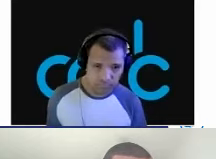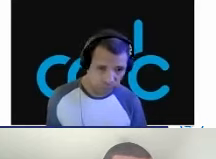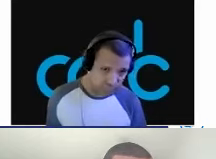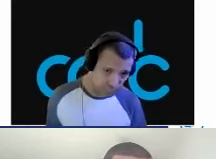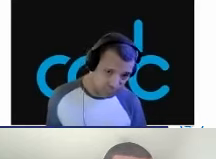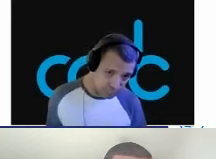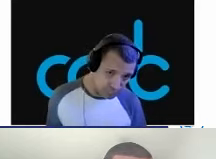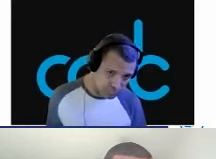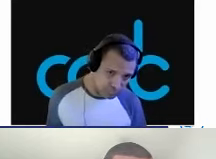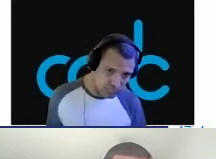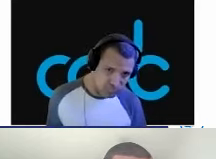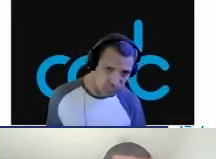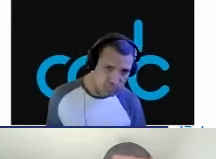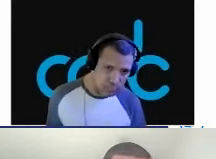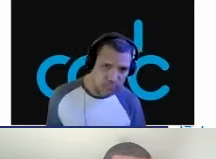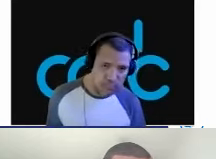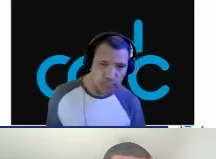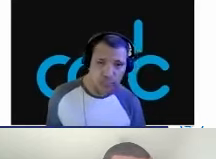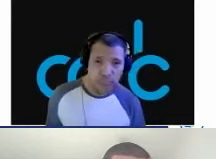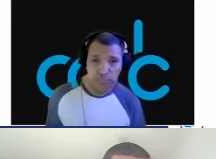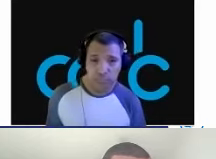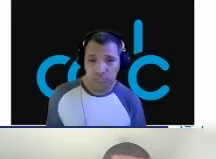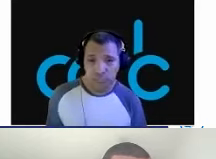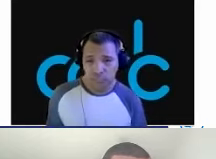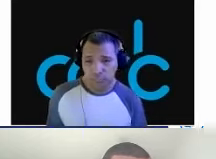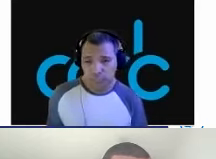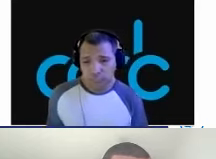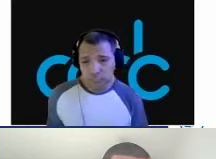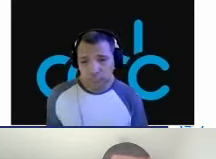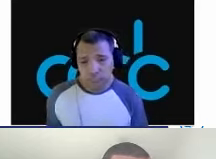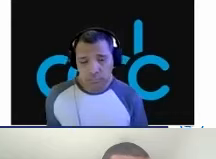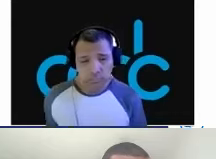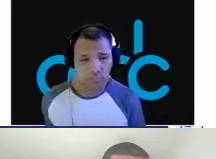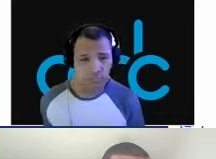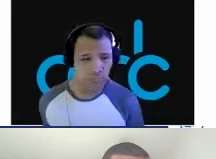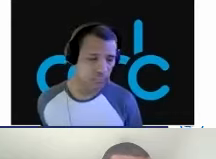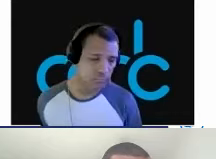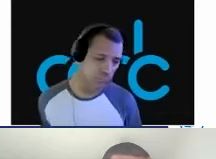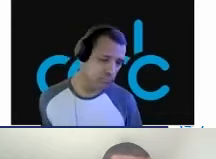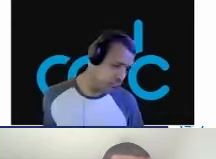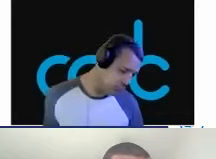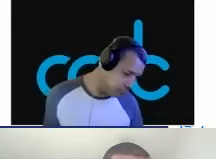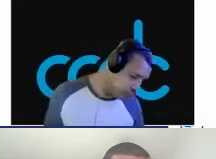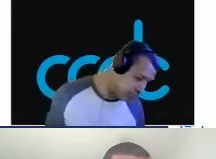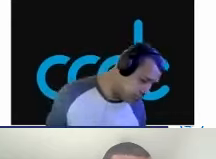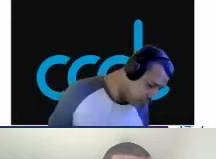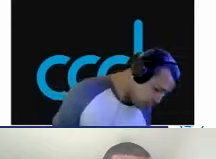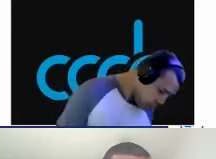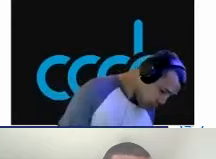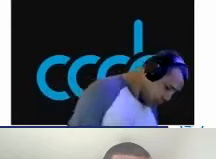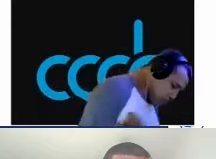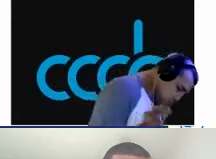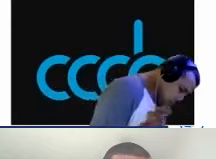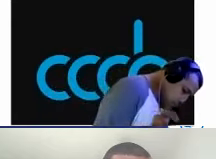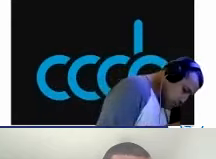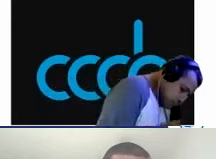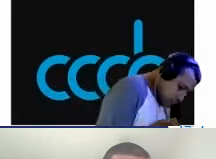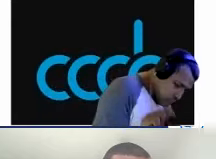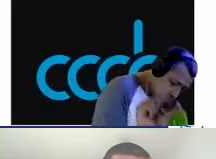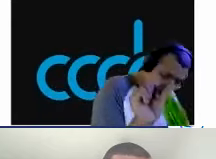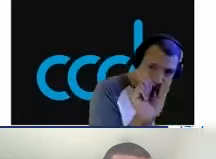I think there are a lot of consistent threads between our groups, as SA was saying. What a lot of things we talked about when it came to challenges